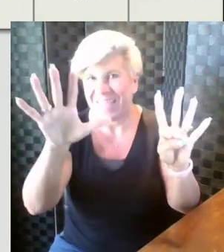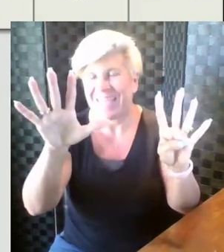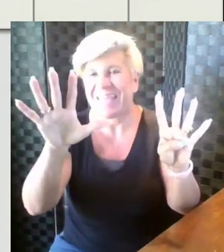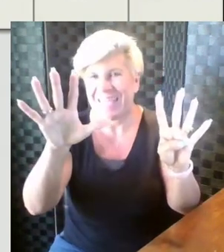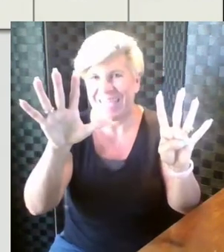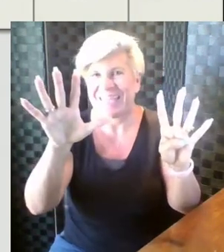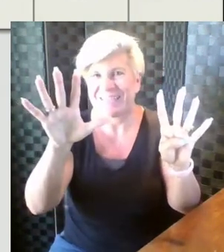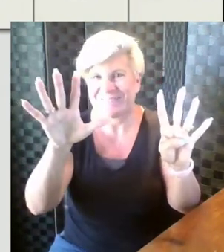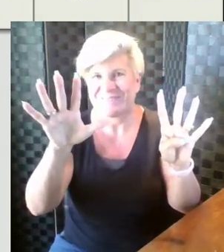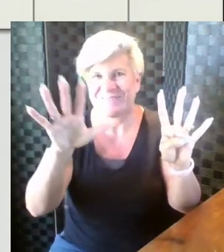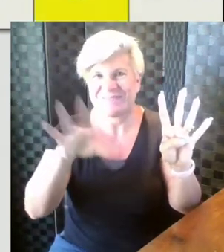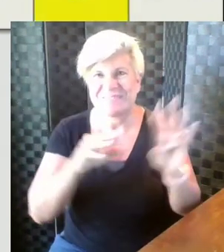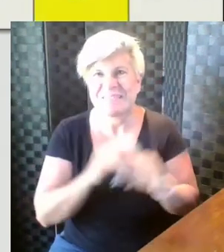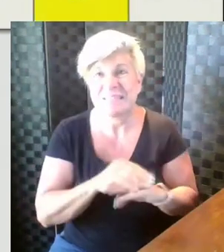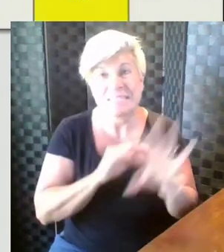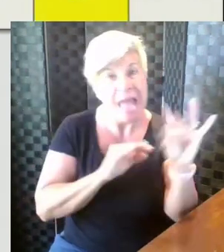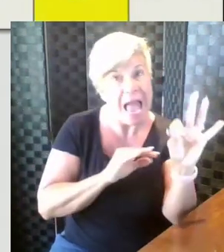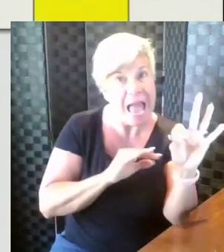5,